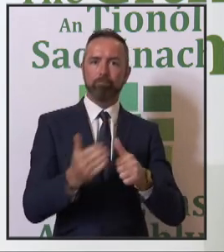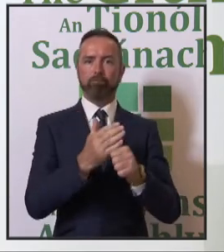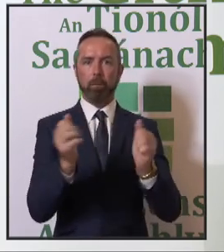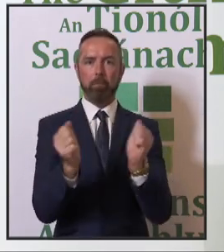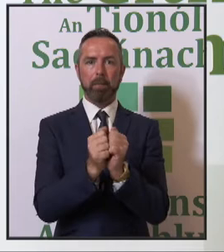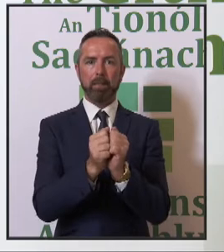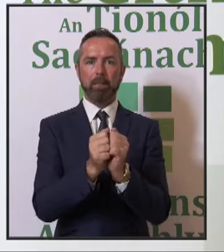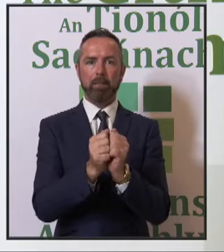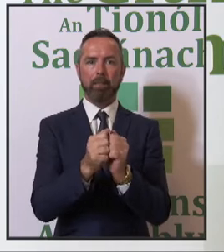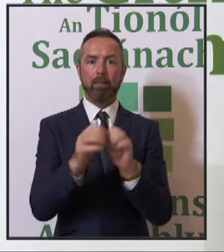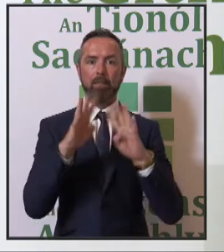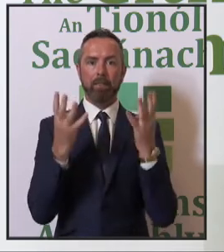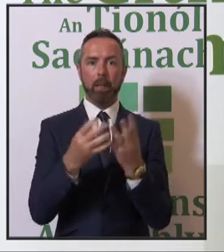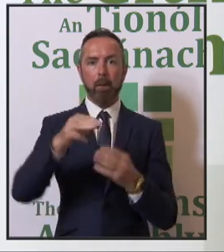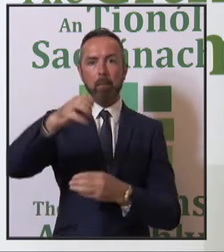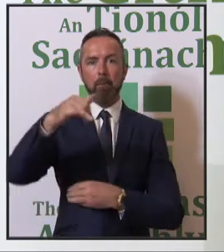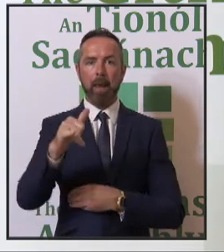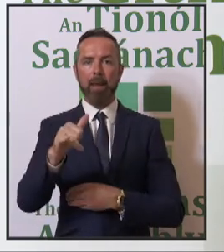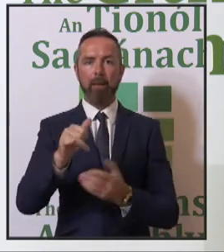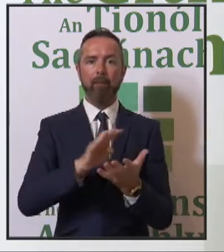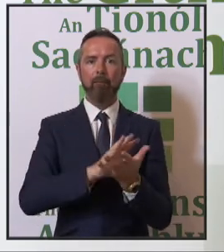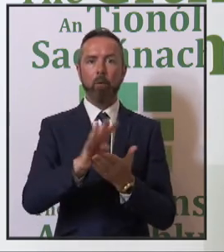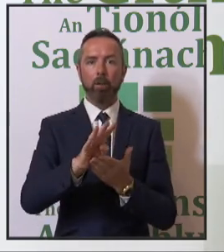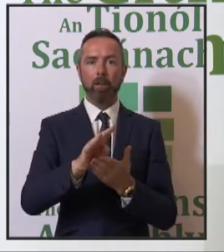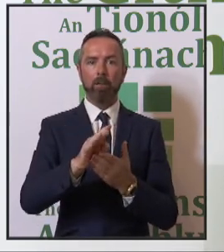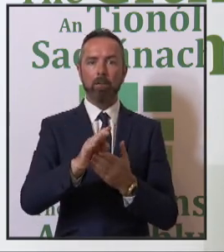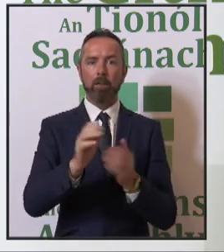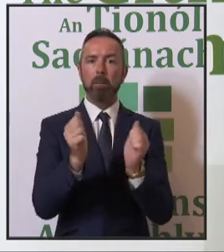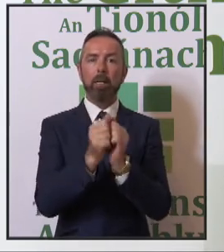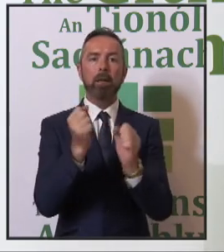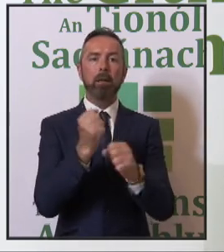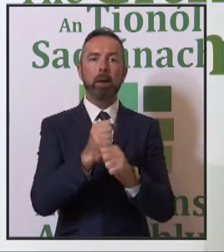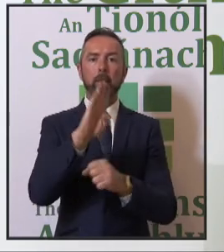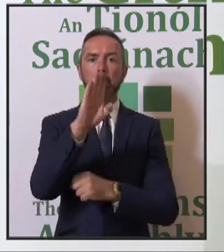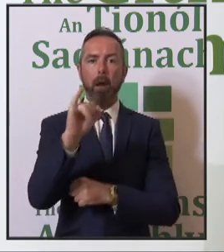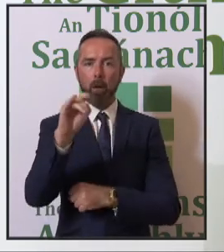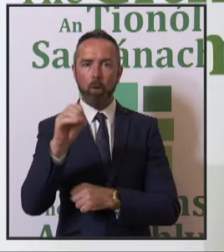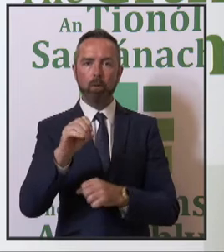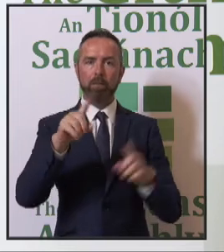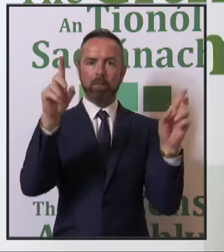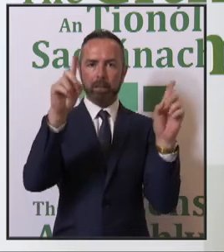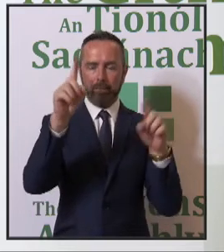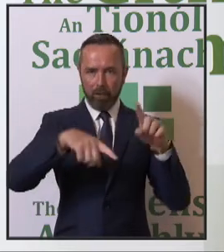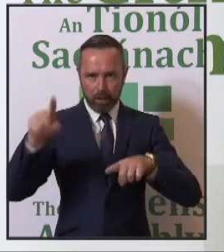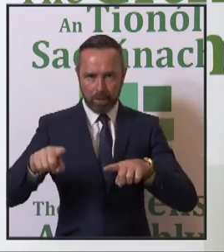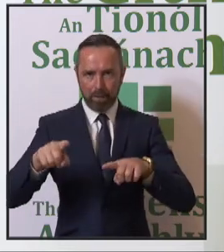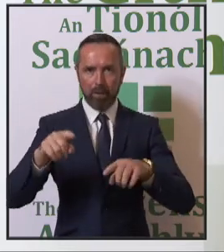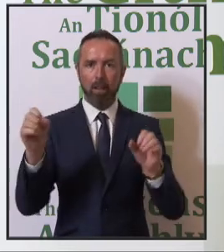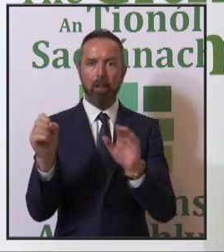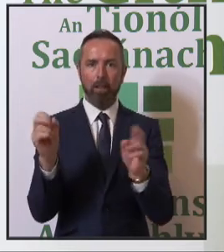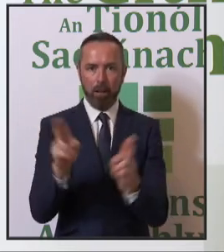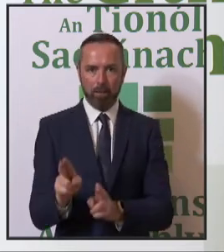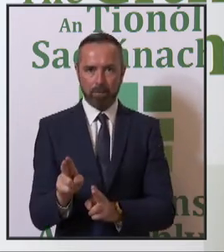Biodiversity Loss on May 14th, where we'll attempt to come to grips with this important and complex issue. And we'll begin our task